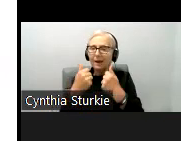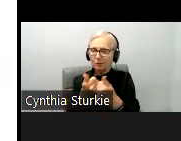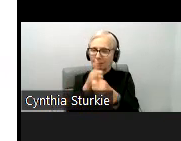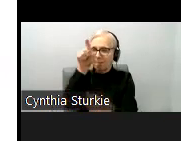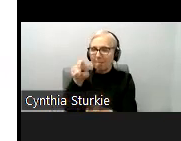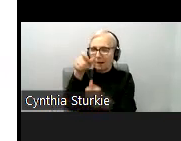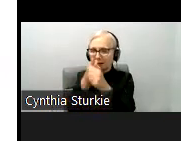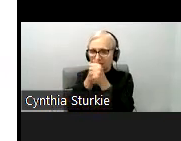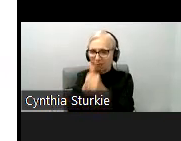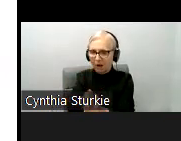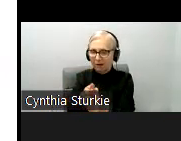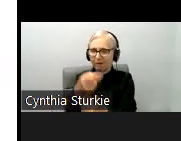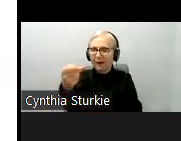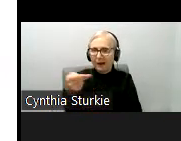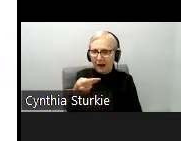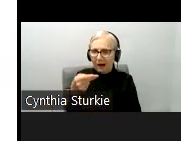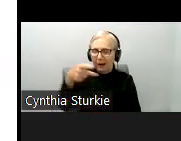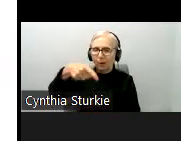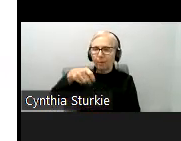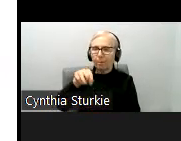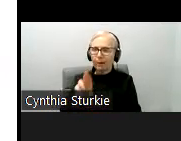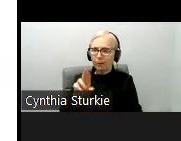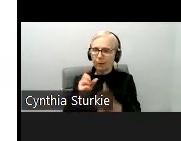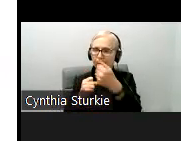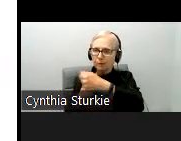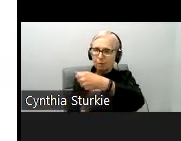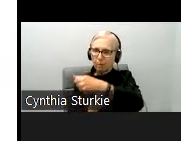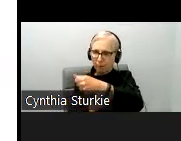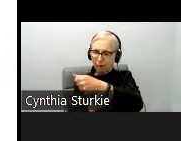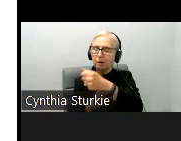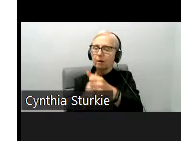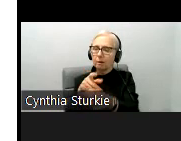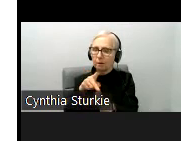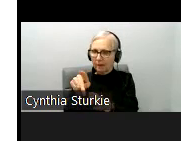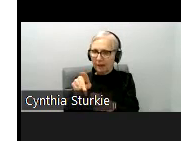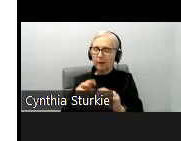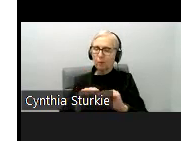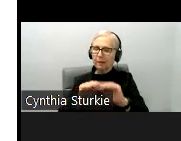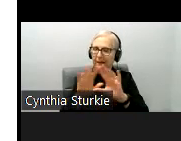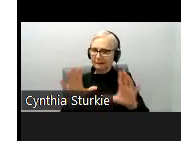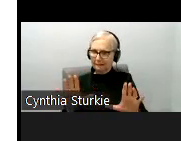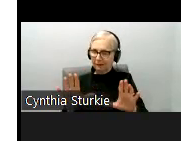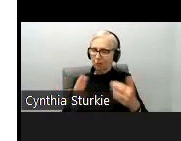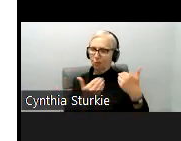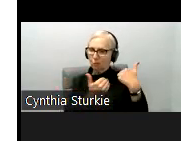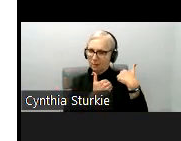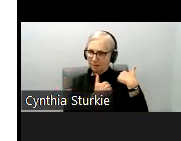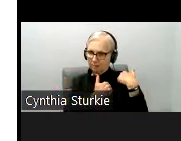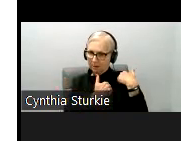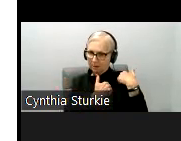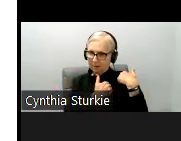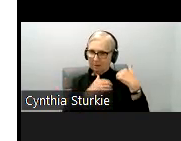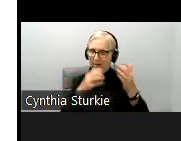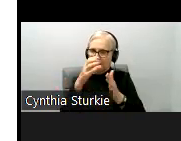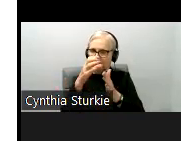they employ peer support professionals. One thing that I want to be clear about here too is that the responsibility of this